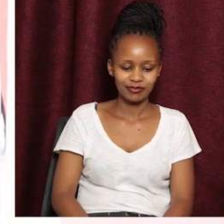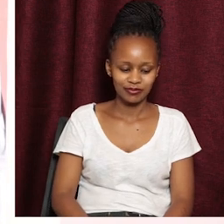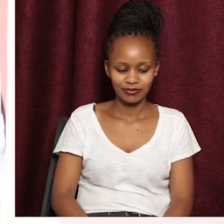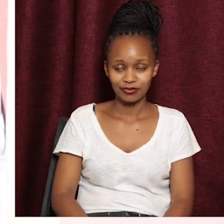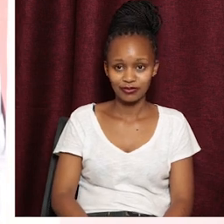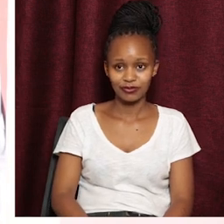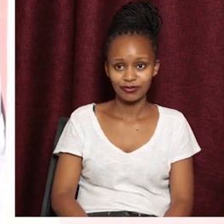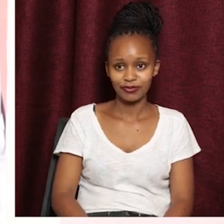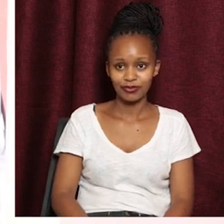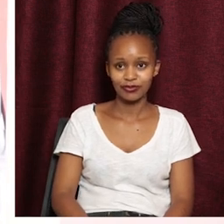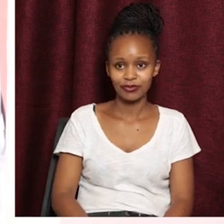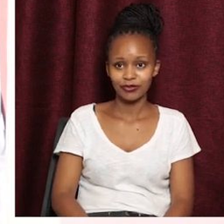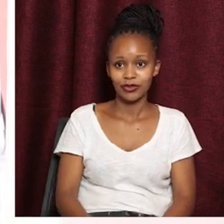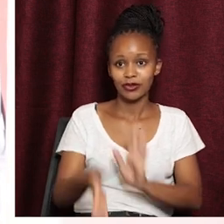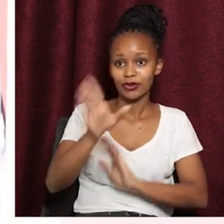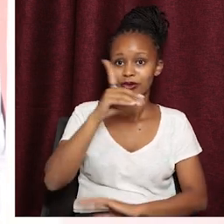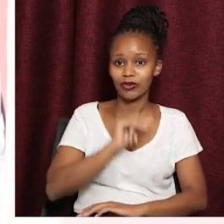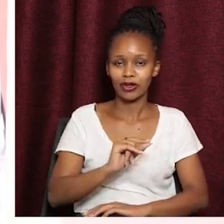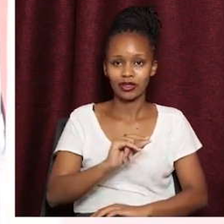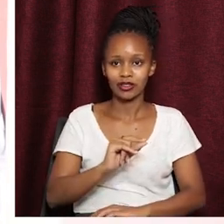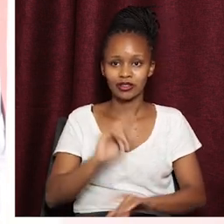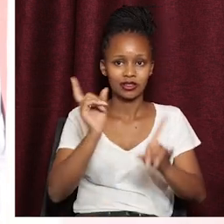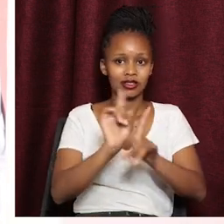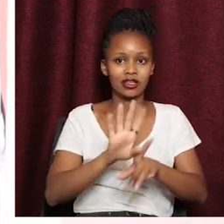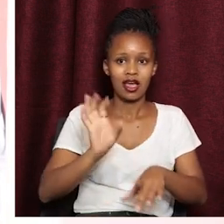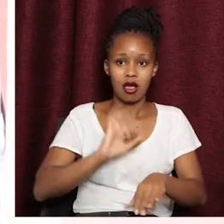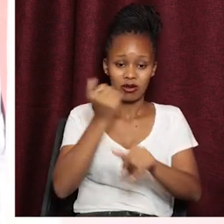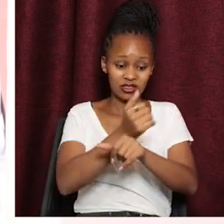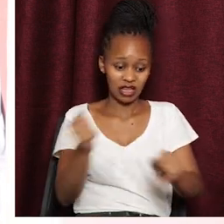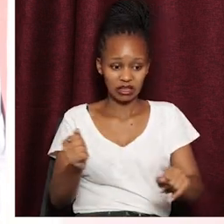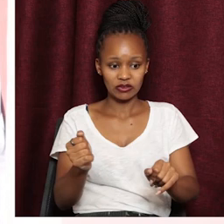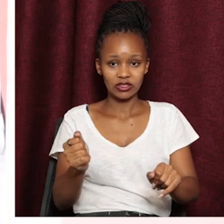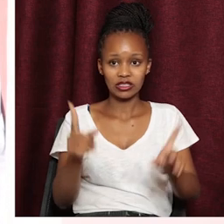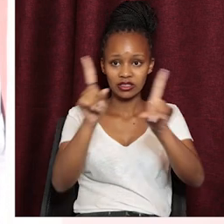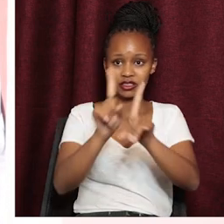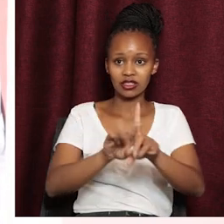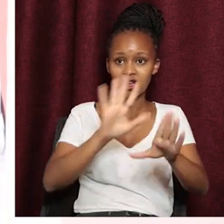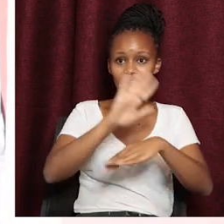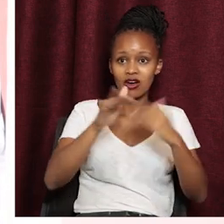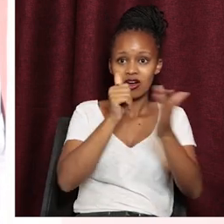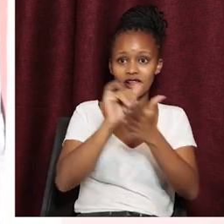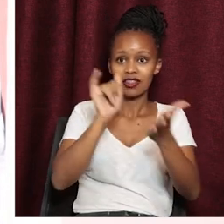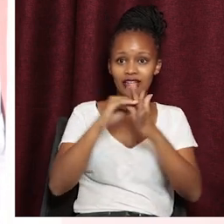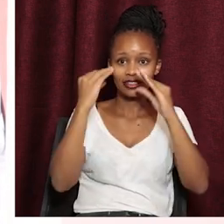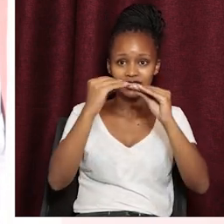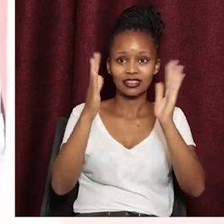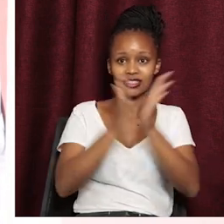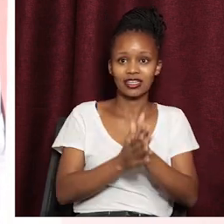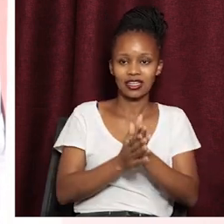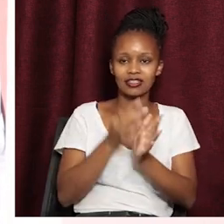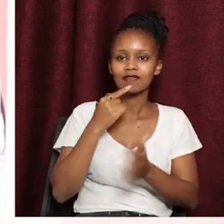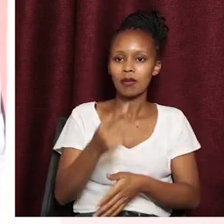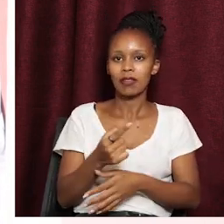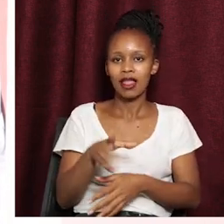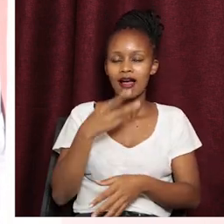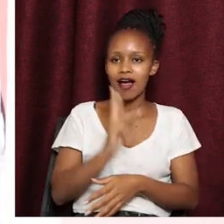Mm-hmm. He is God. He is our salvation. And all His teachings and